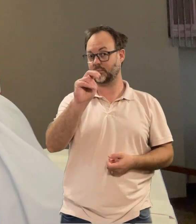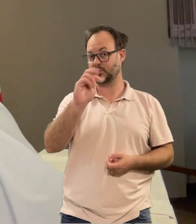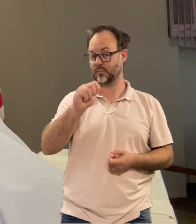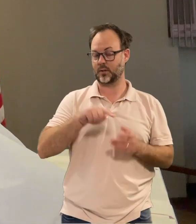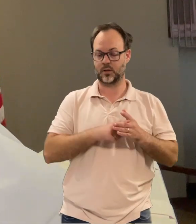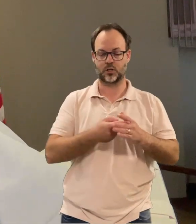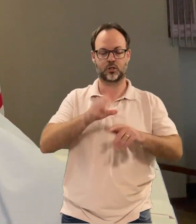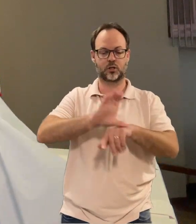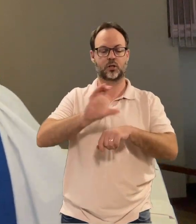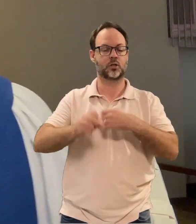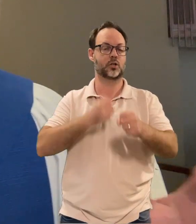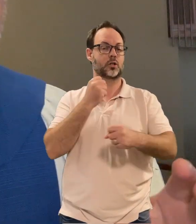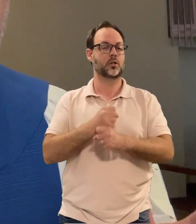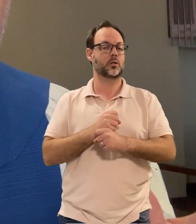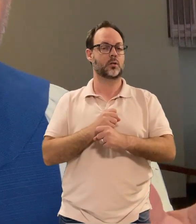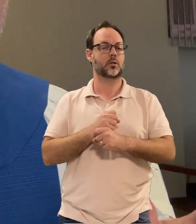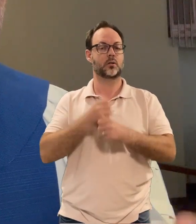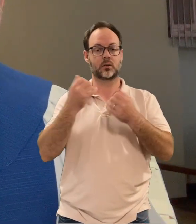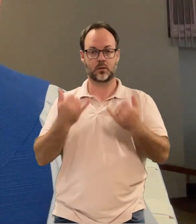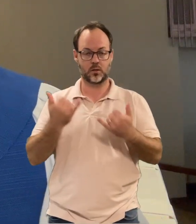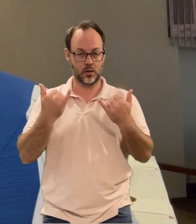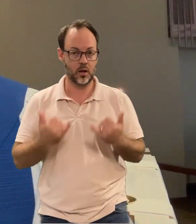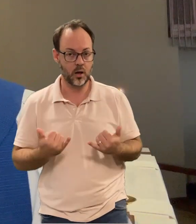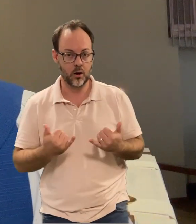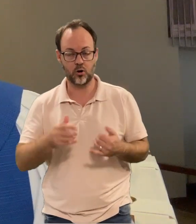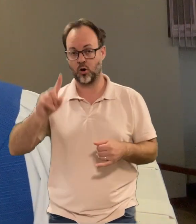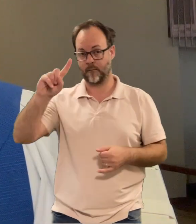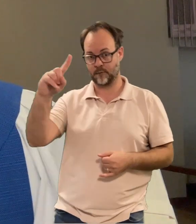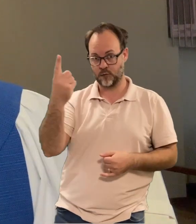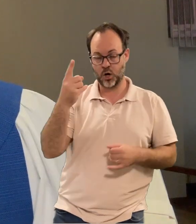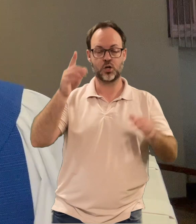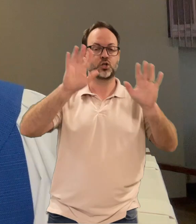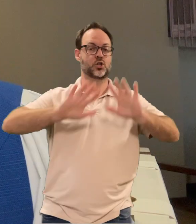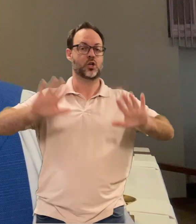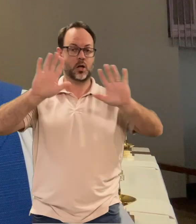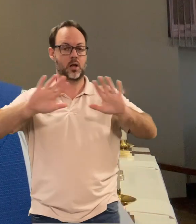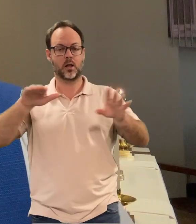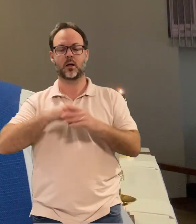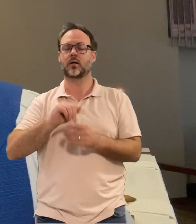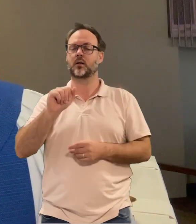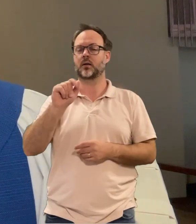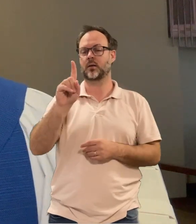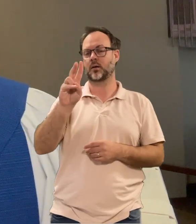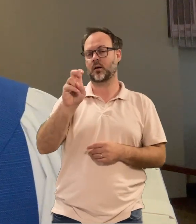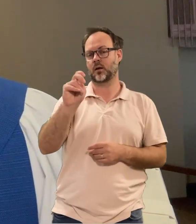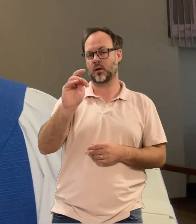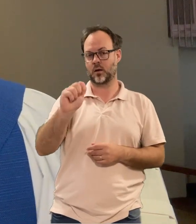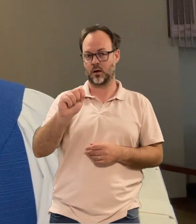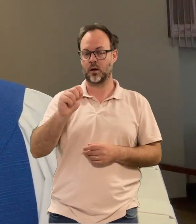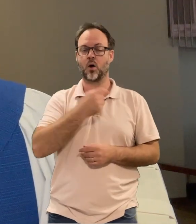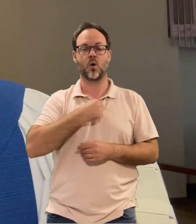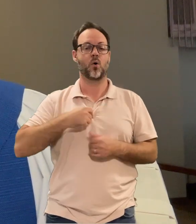Advent is the beginning of the church year, and today is the first